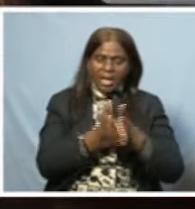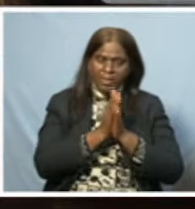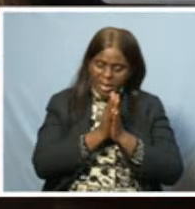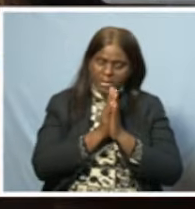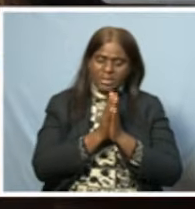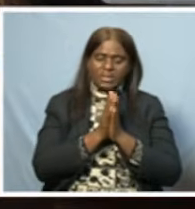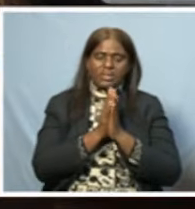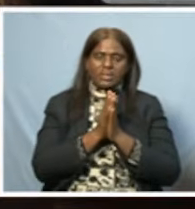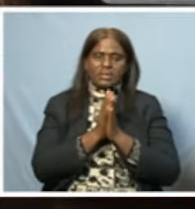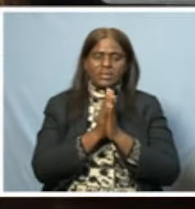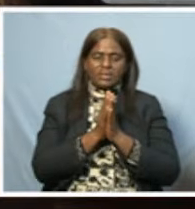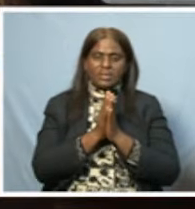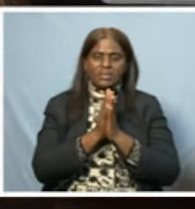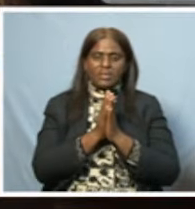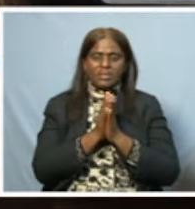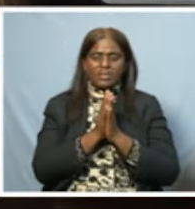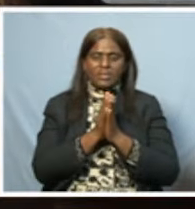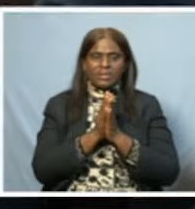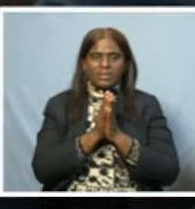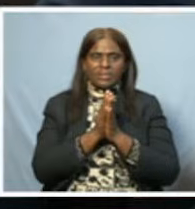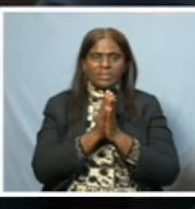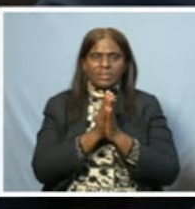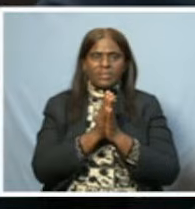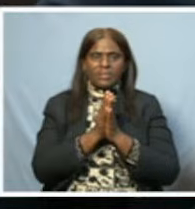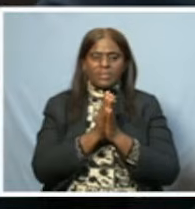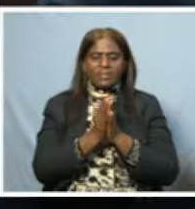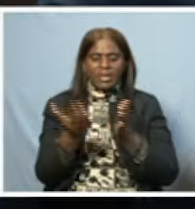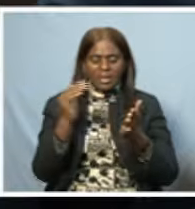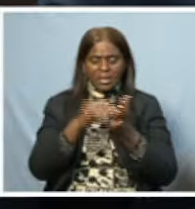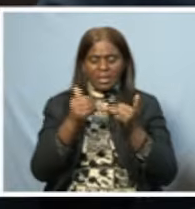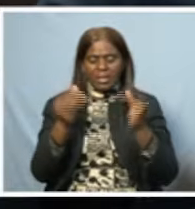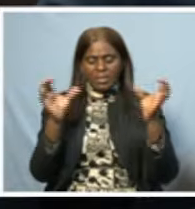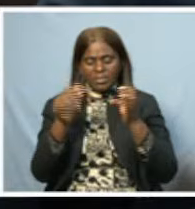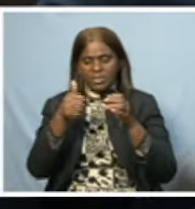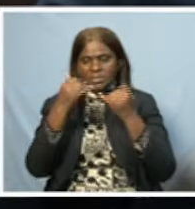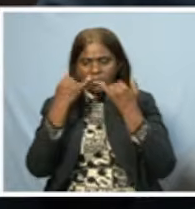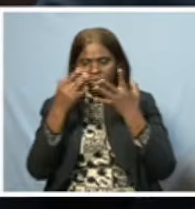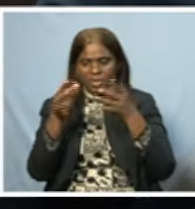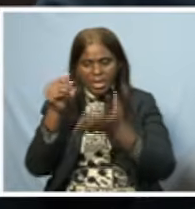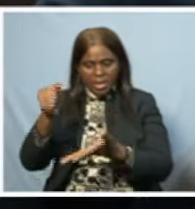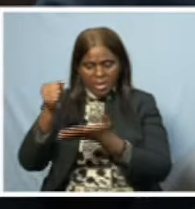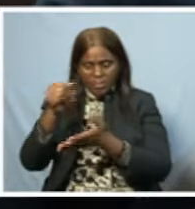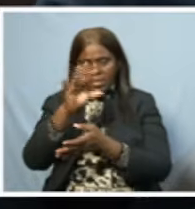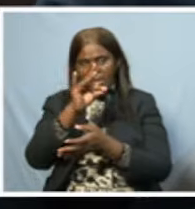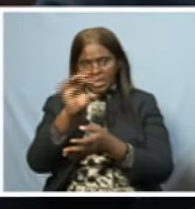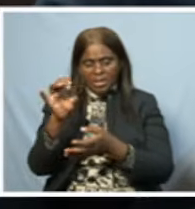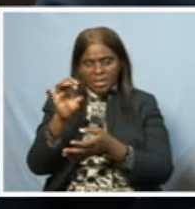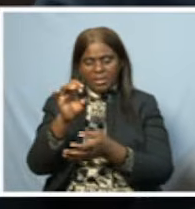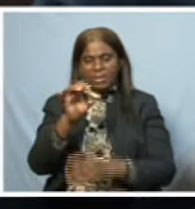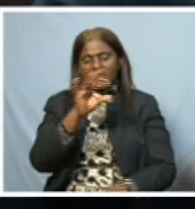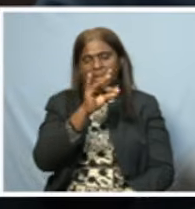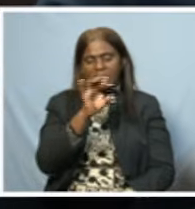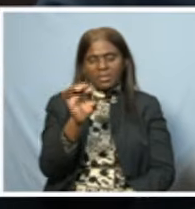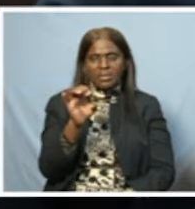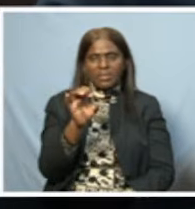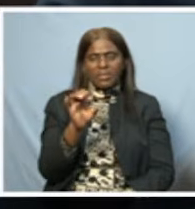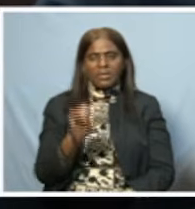Answered, has asked you, and you are telling the committee that you have budgeted